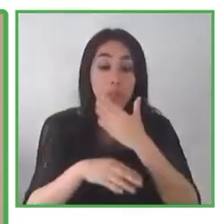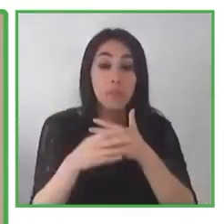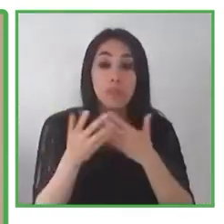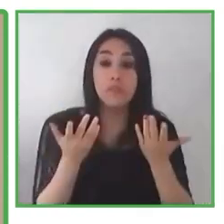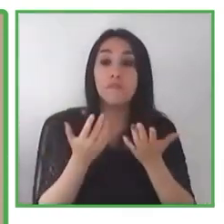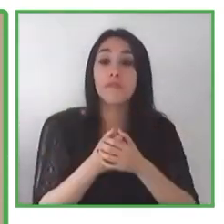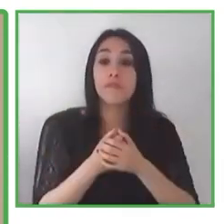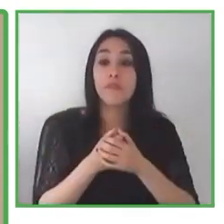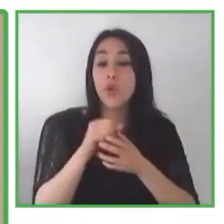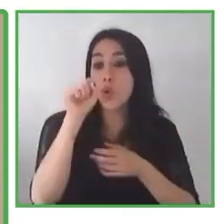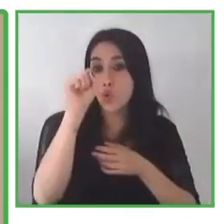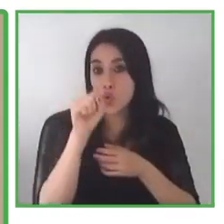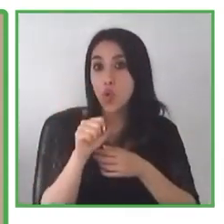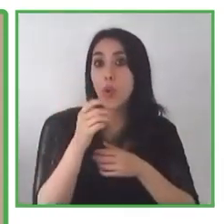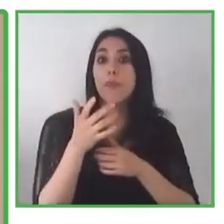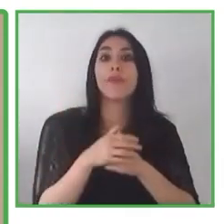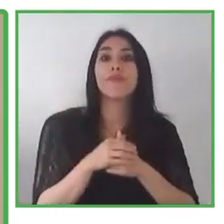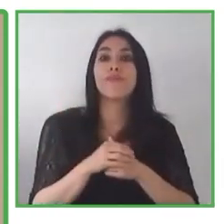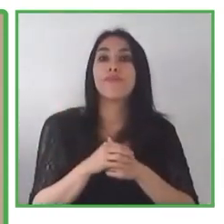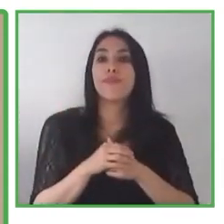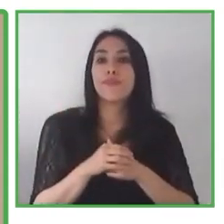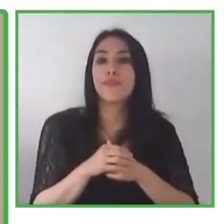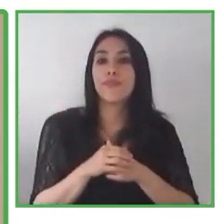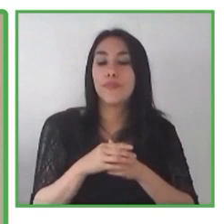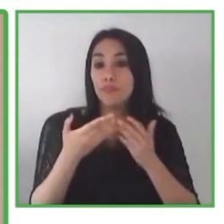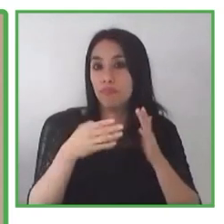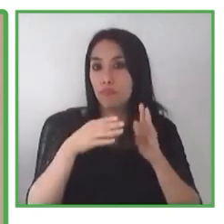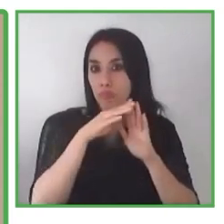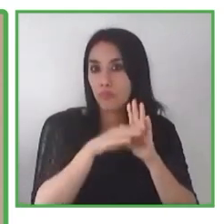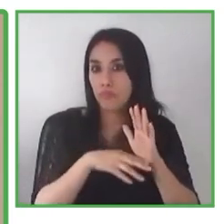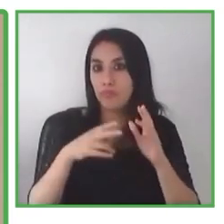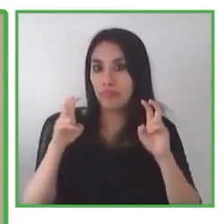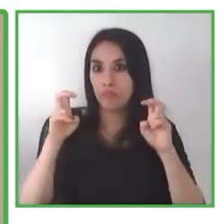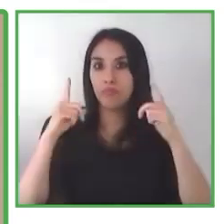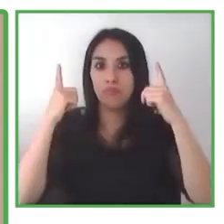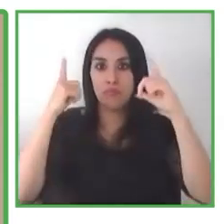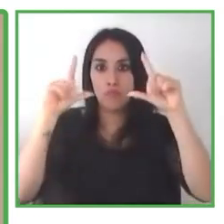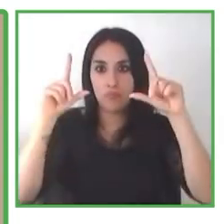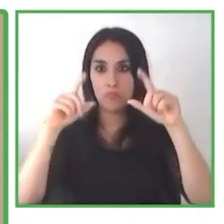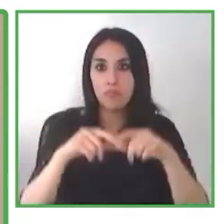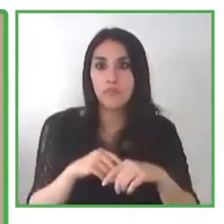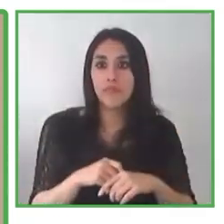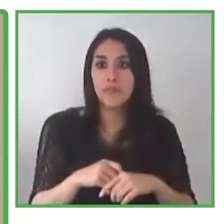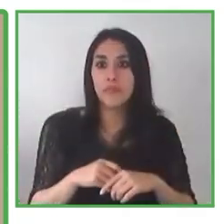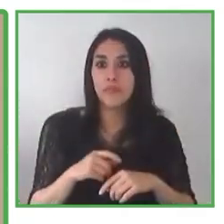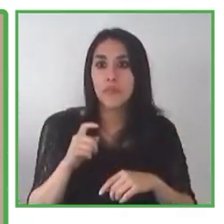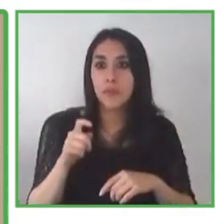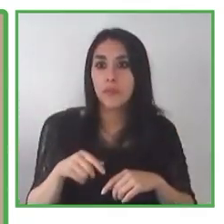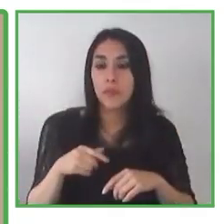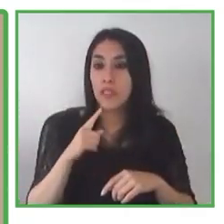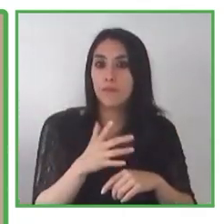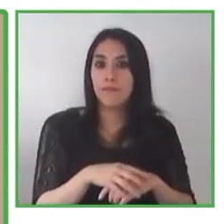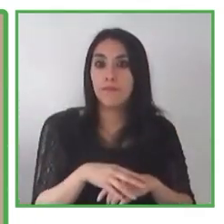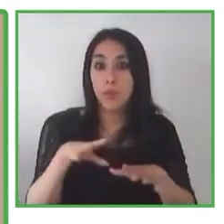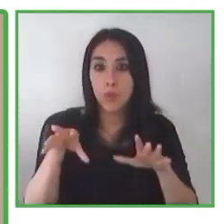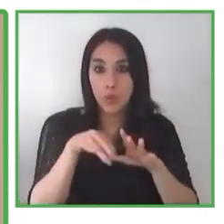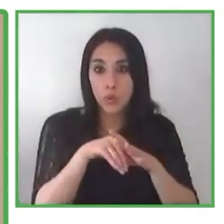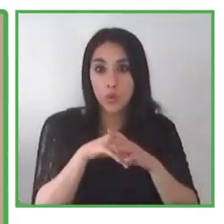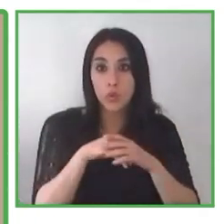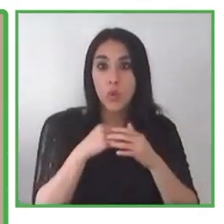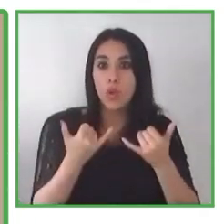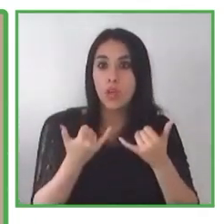COVID-19 report in Latin America to mitigate the impact and to protect the rights, to ensure